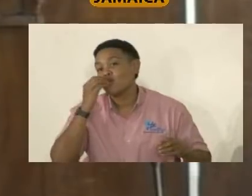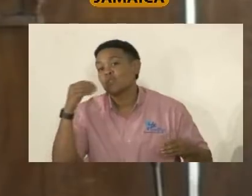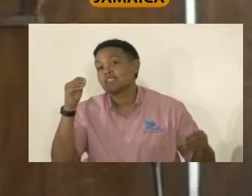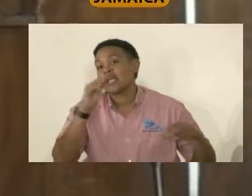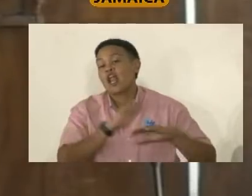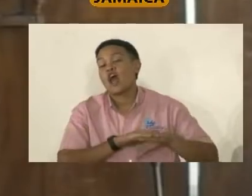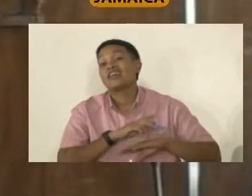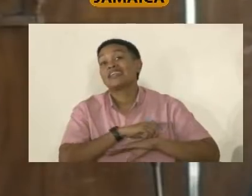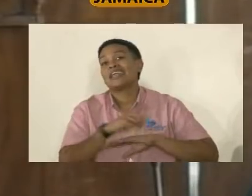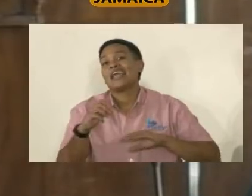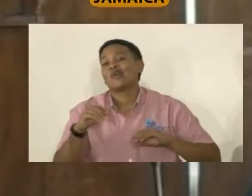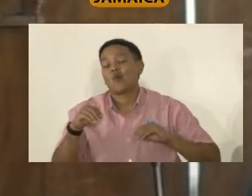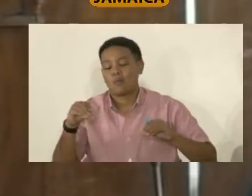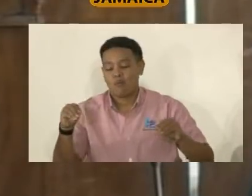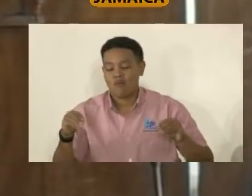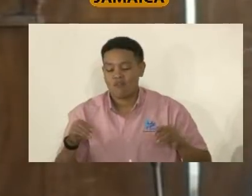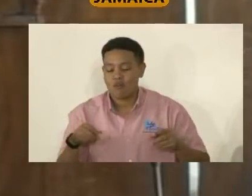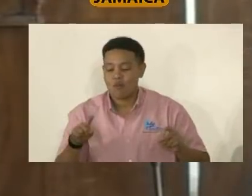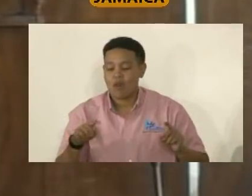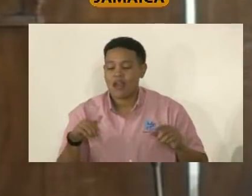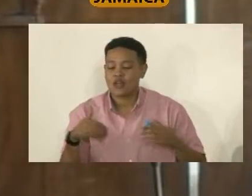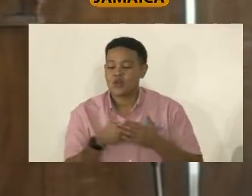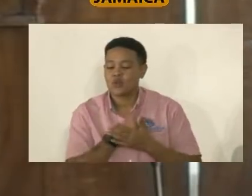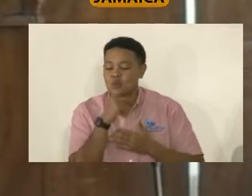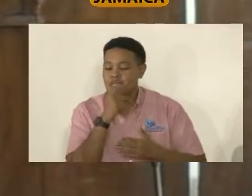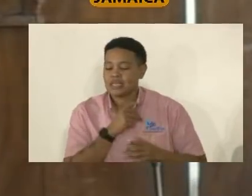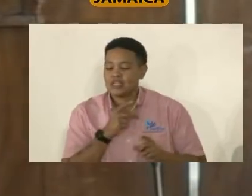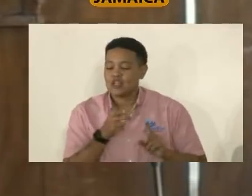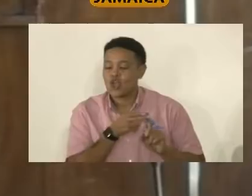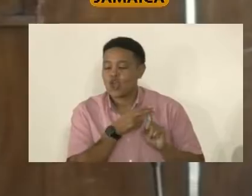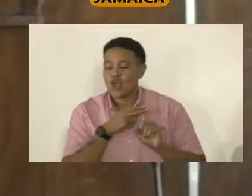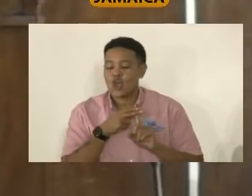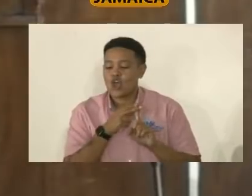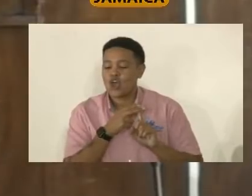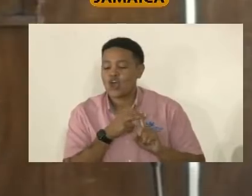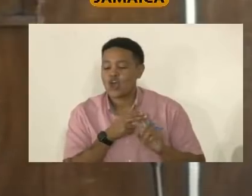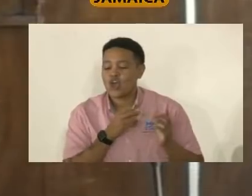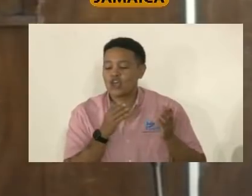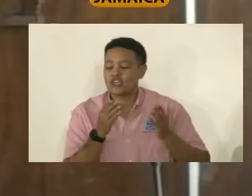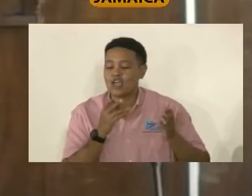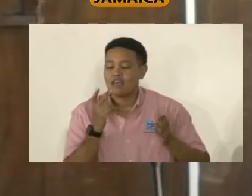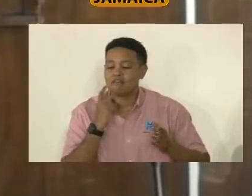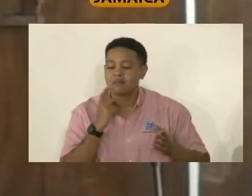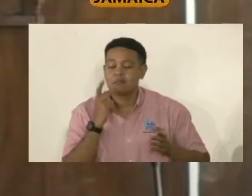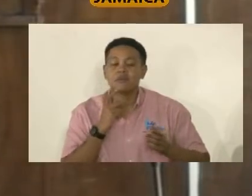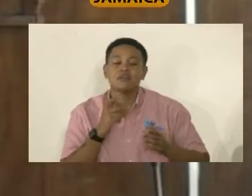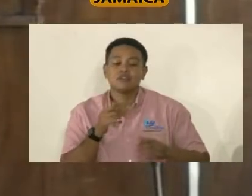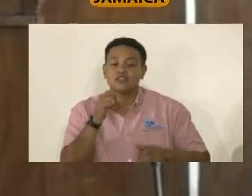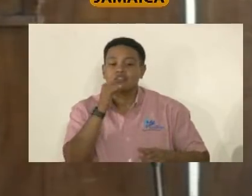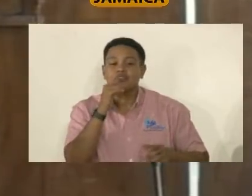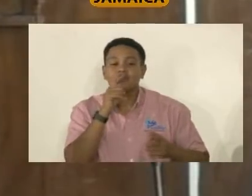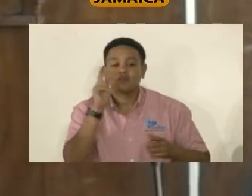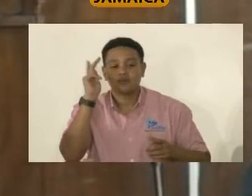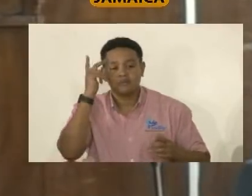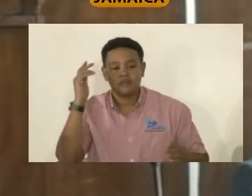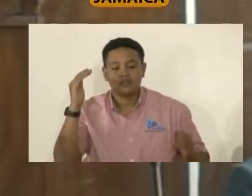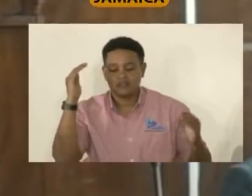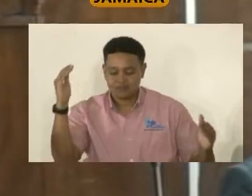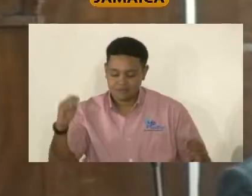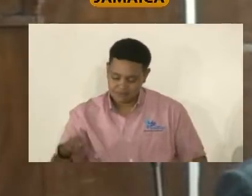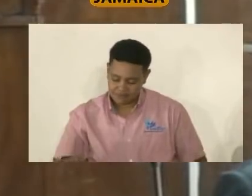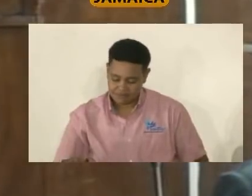days, while the New Kingston hotels serve pink champagne to the political elites.